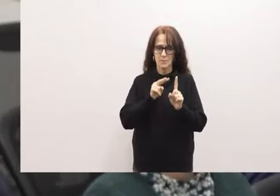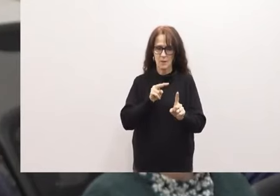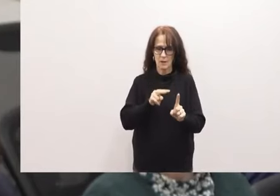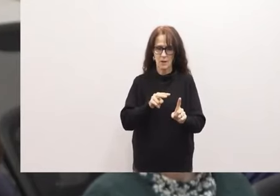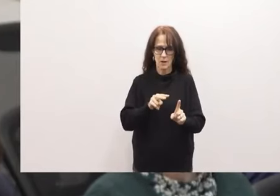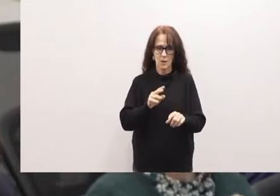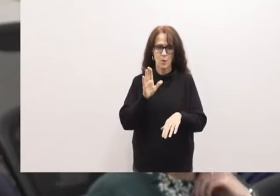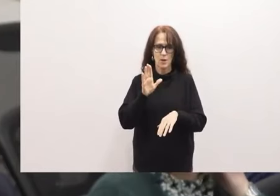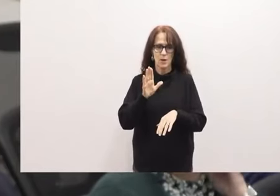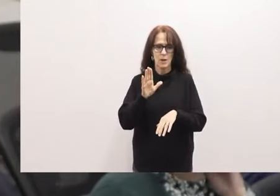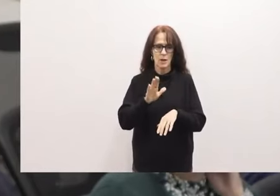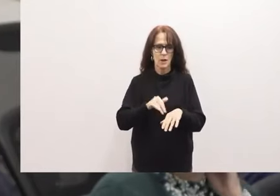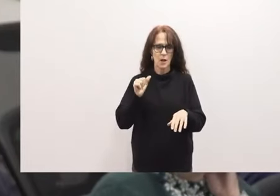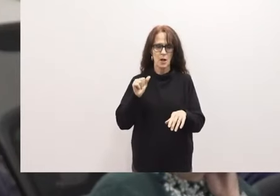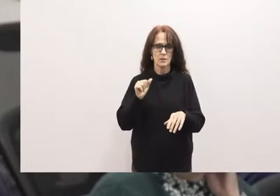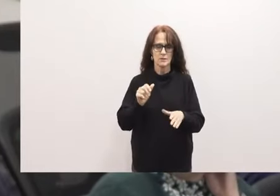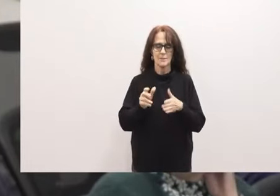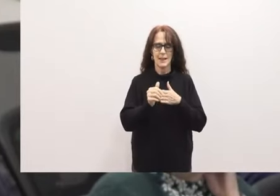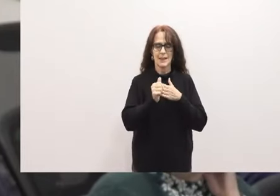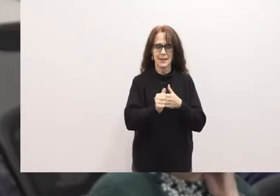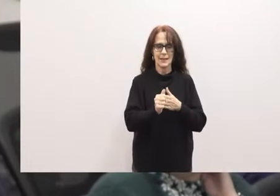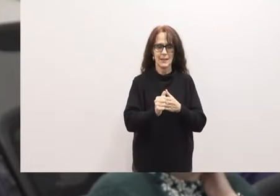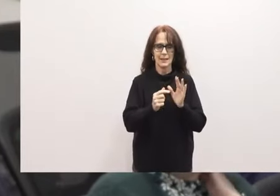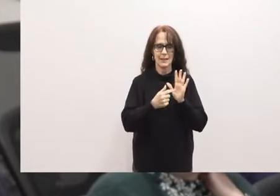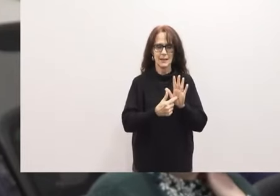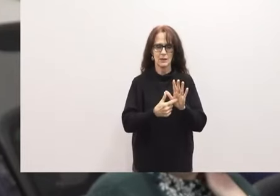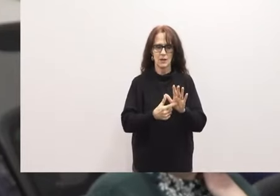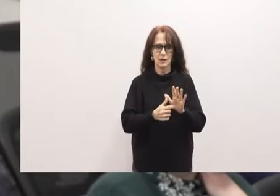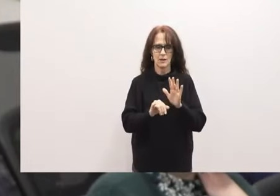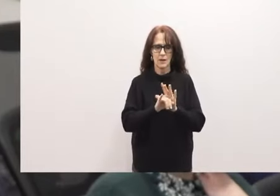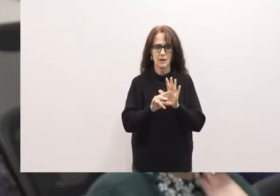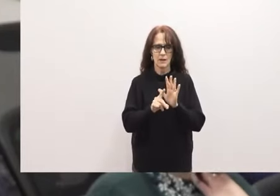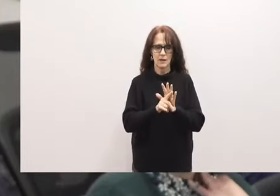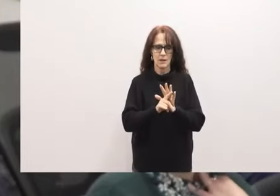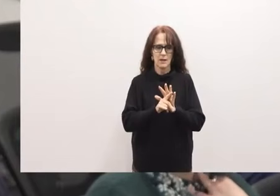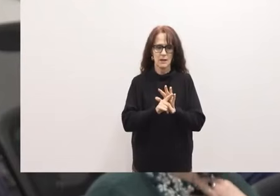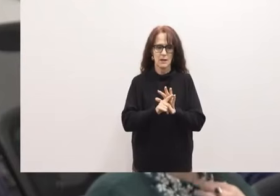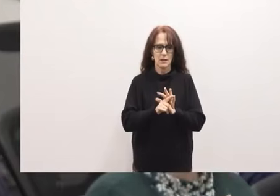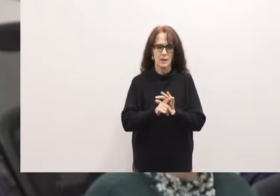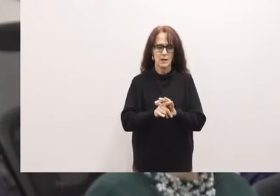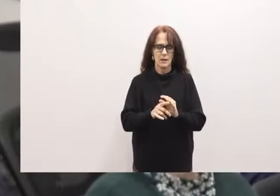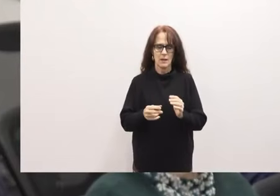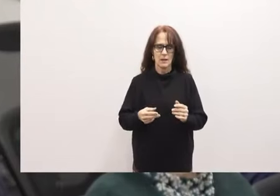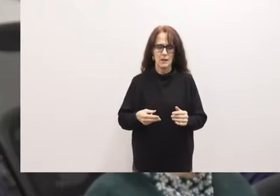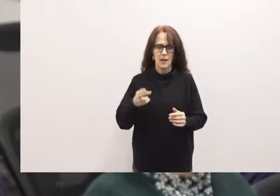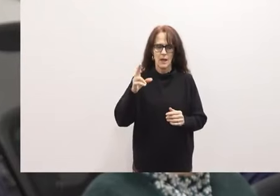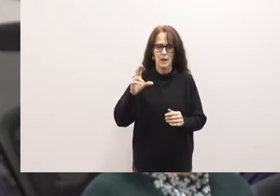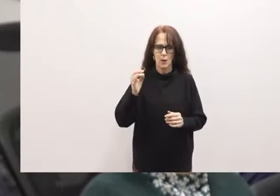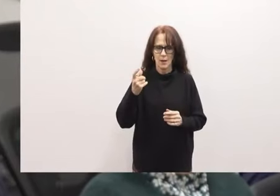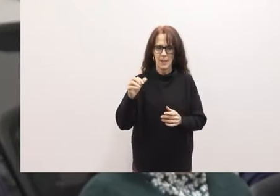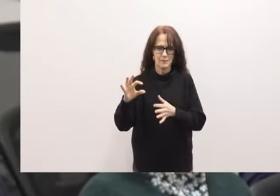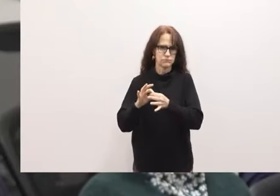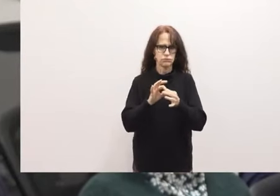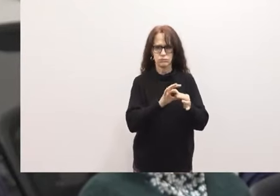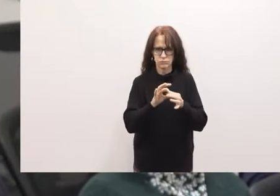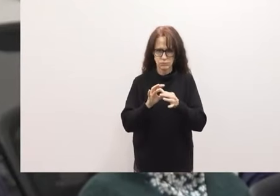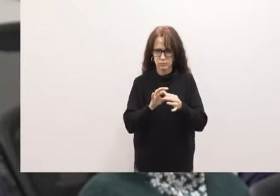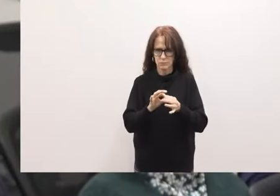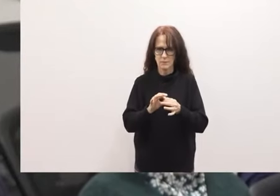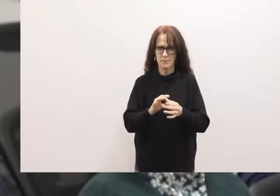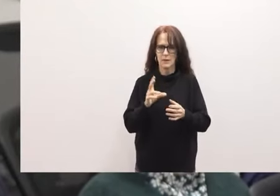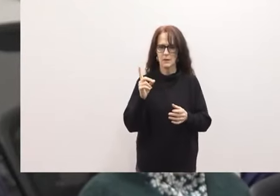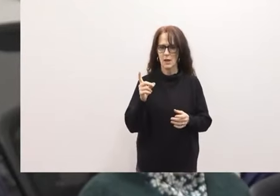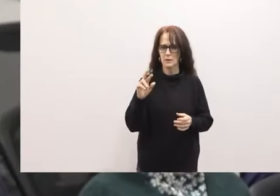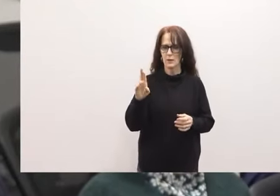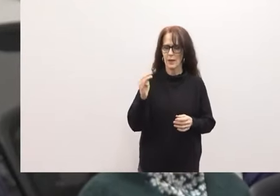out some specific leading indicators that we have identified that are like highly correlated. But as Dr. Camarino shared, it's